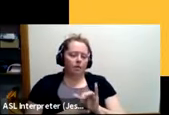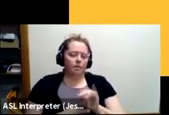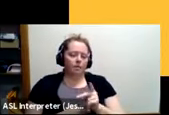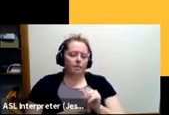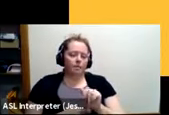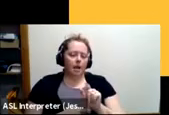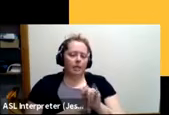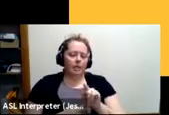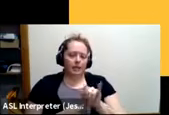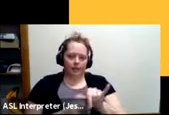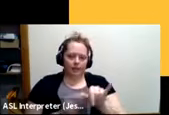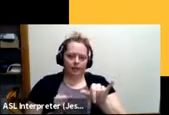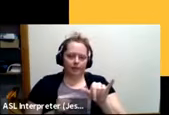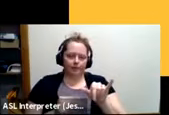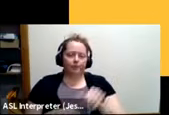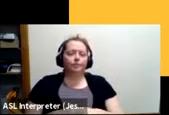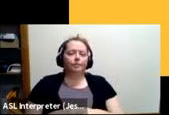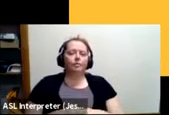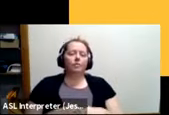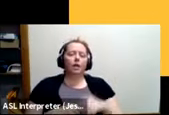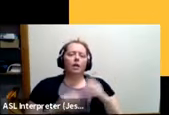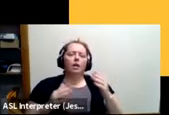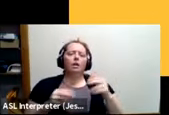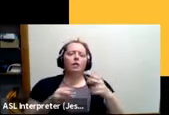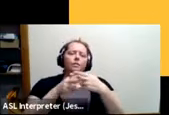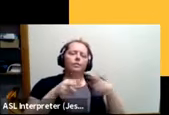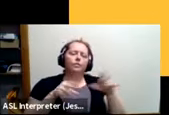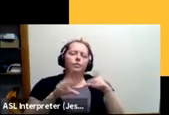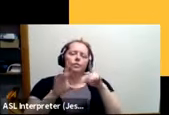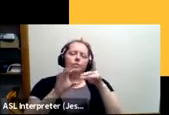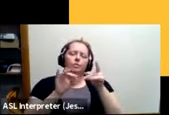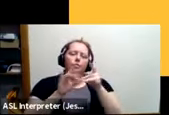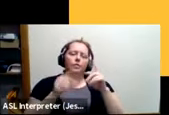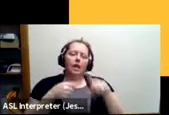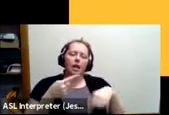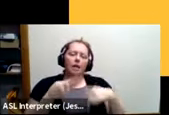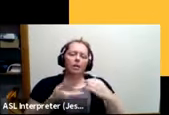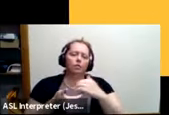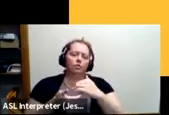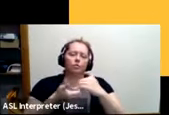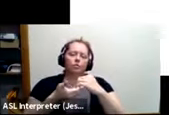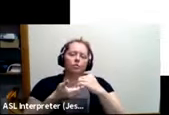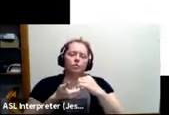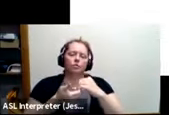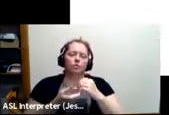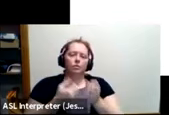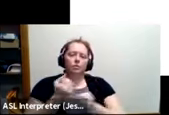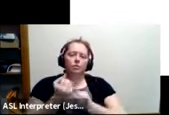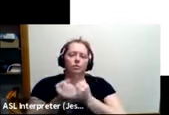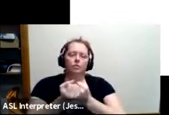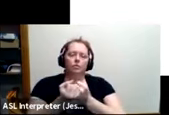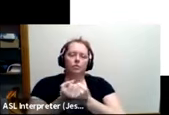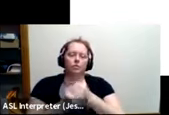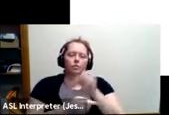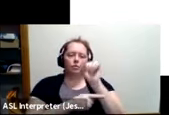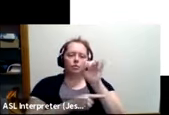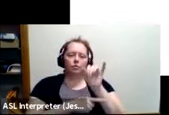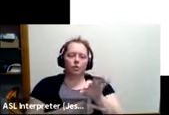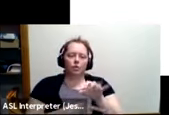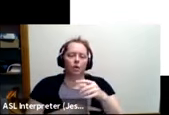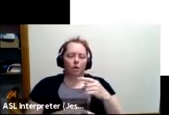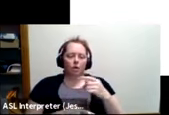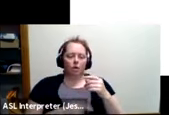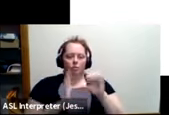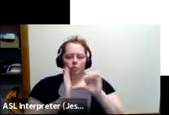Just a couple words about being an ally or being an accomplice. A few tips. So we've chosen to